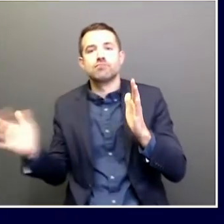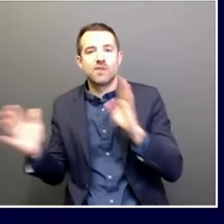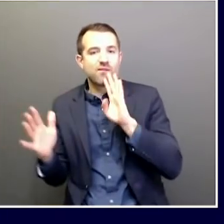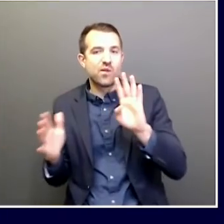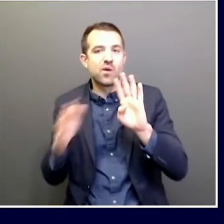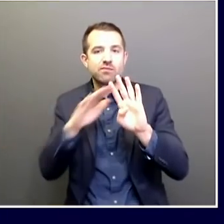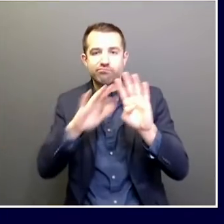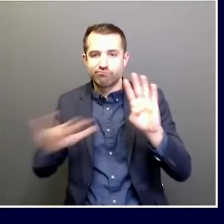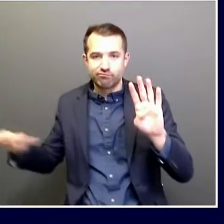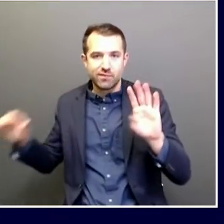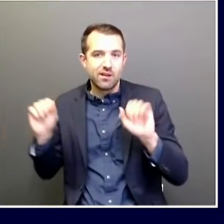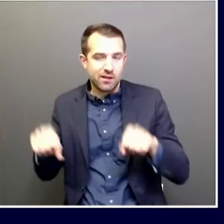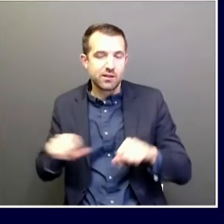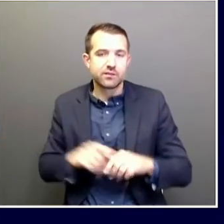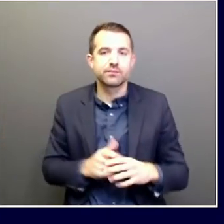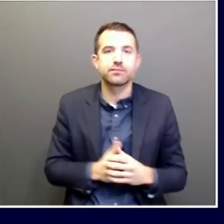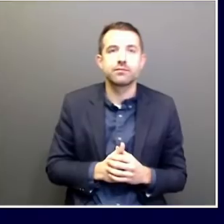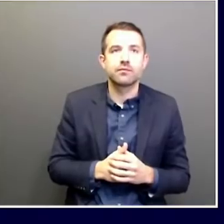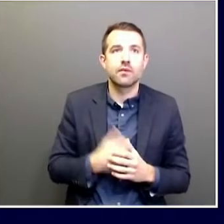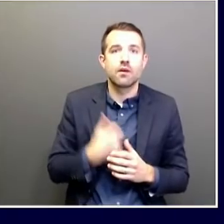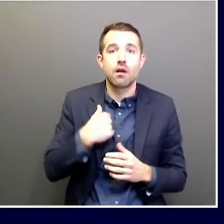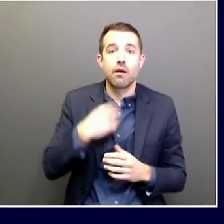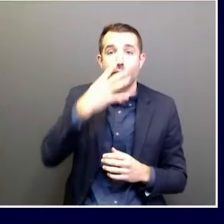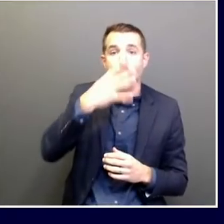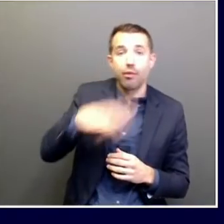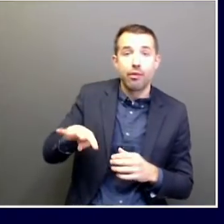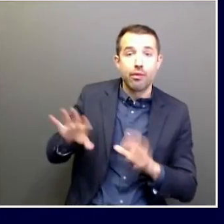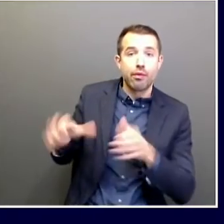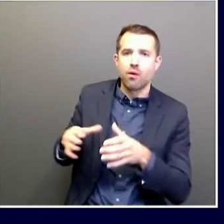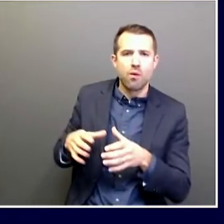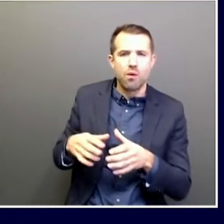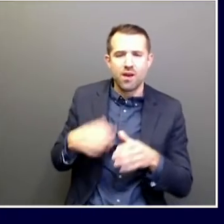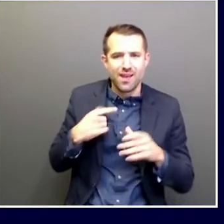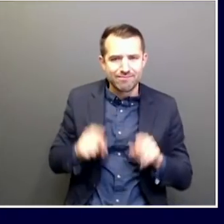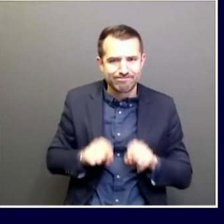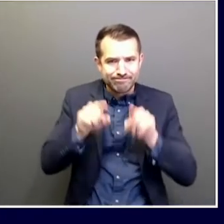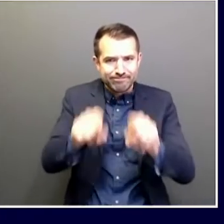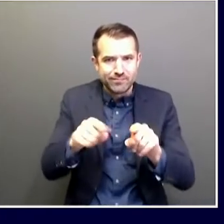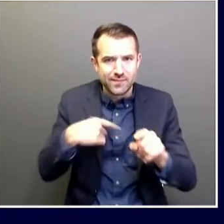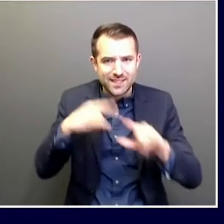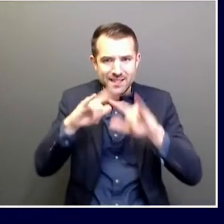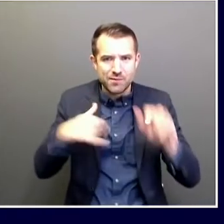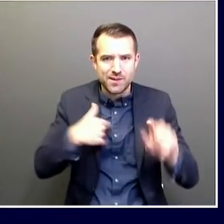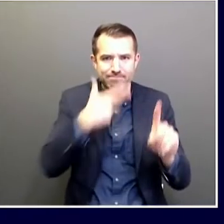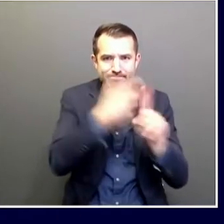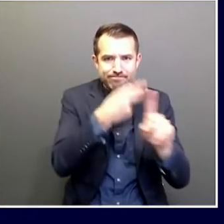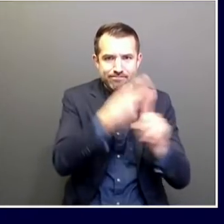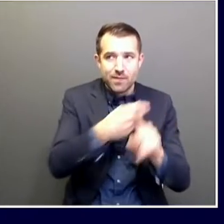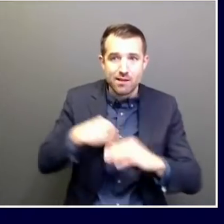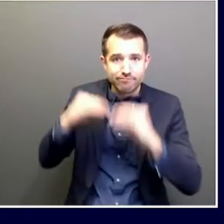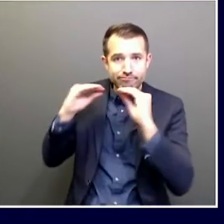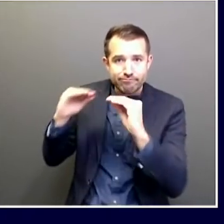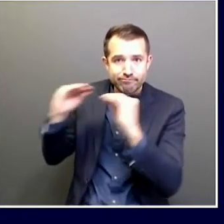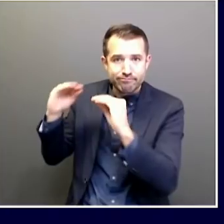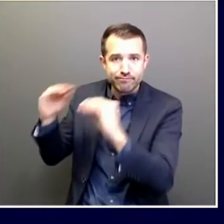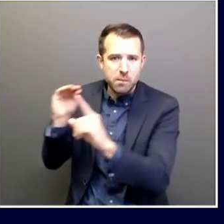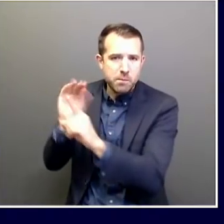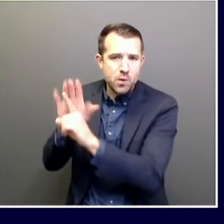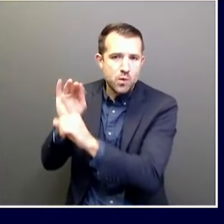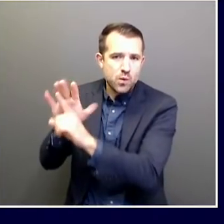an all of the above. Eric, there is one note that I will add on top of what Commissioner Lambrou noted, which